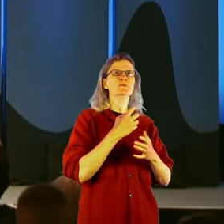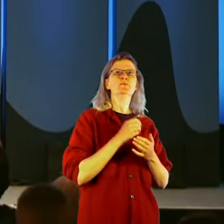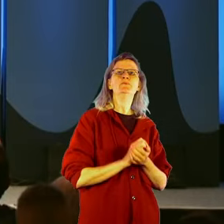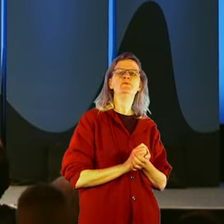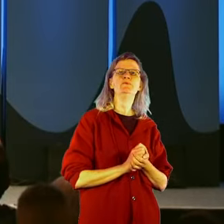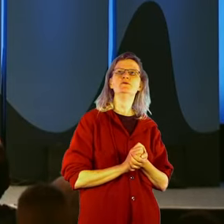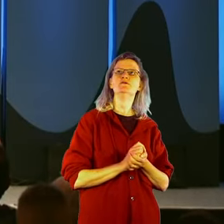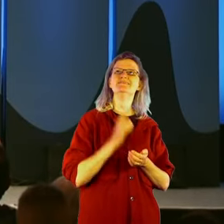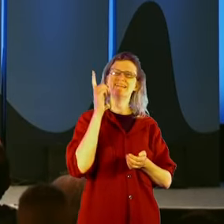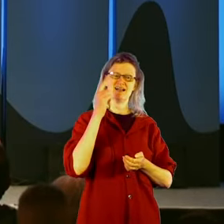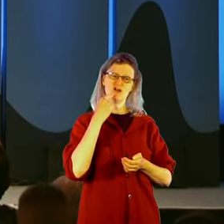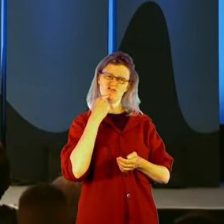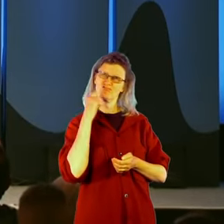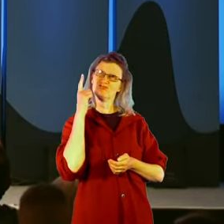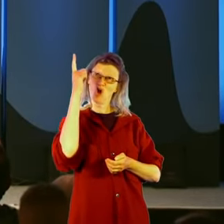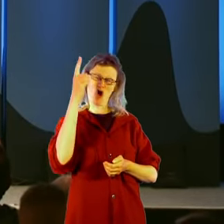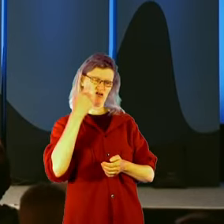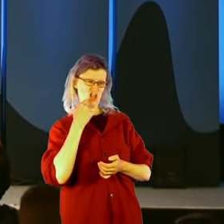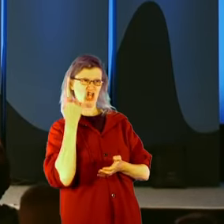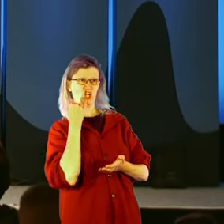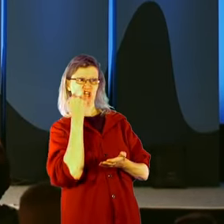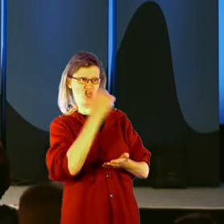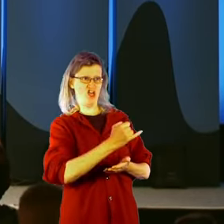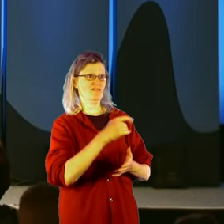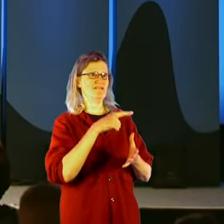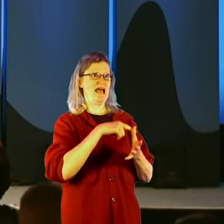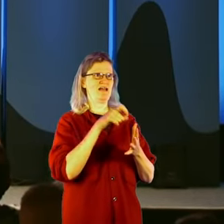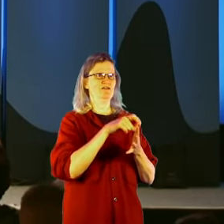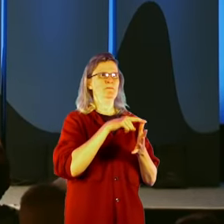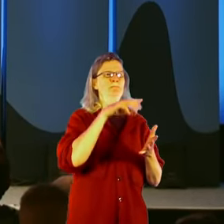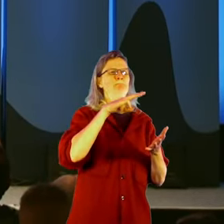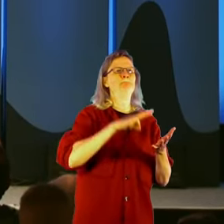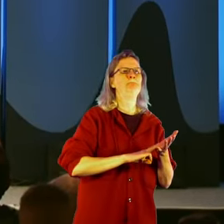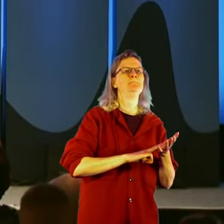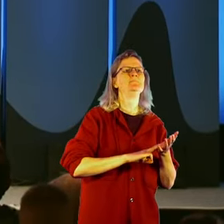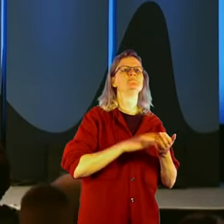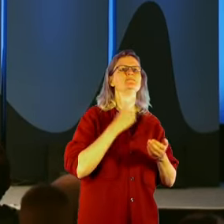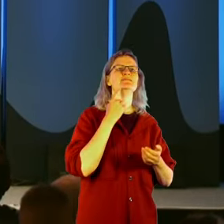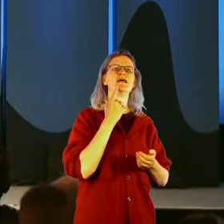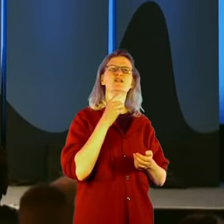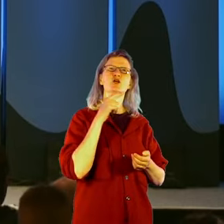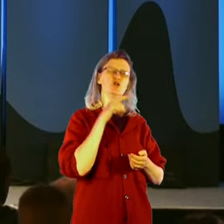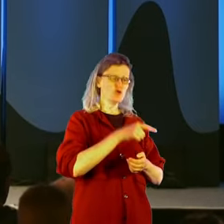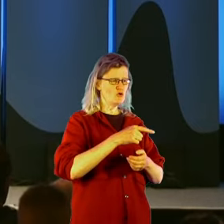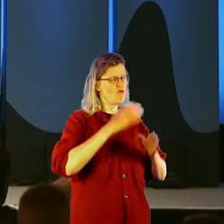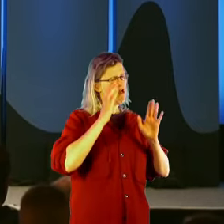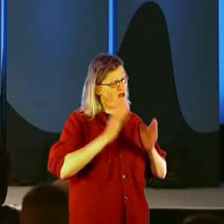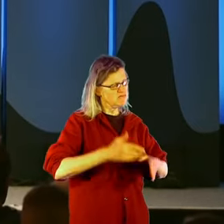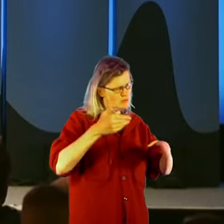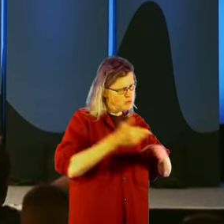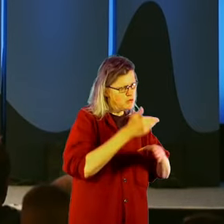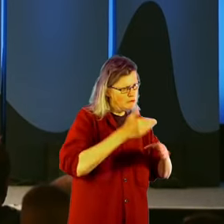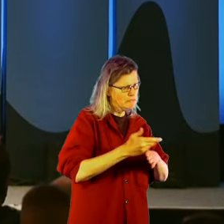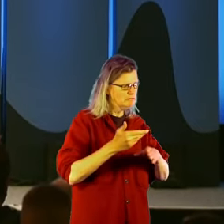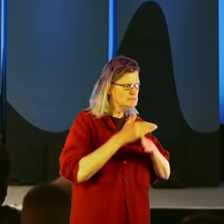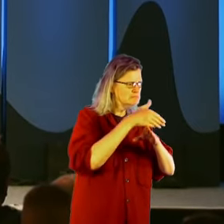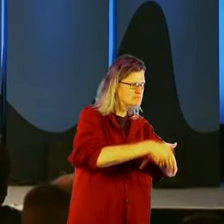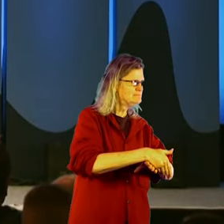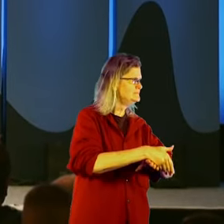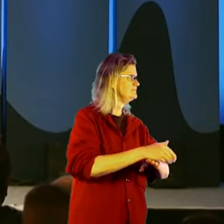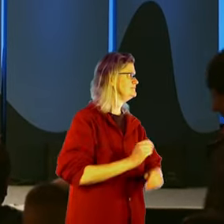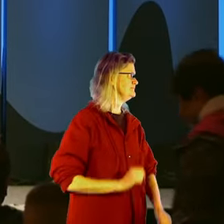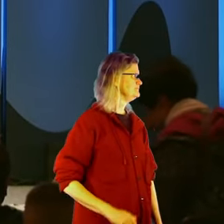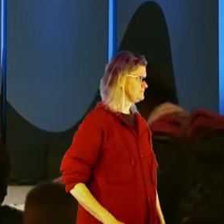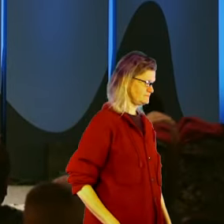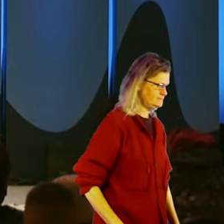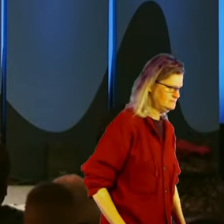Adam. Cursed is the ground because of you. Through painful toil, you will eat food from it all the days of your life. It will